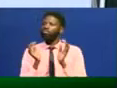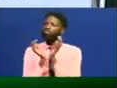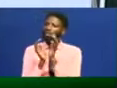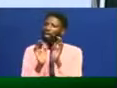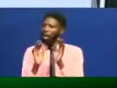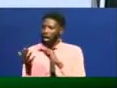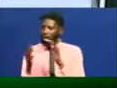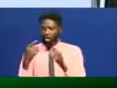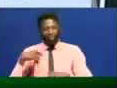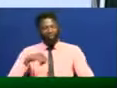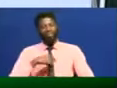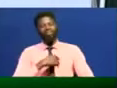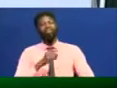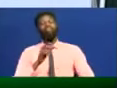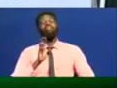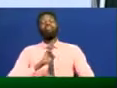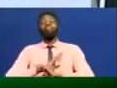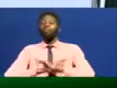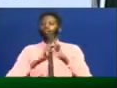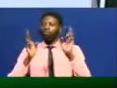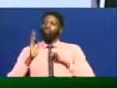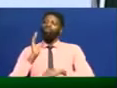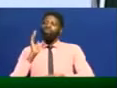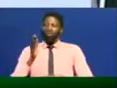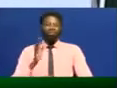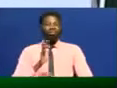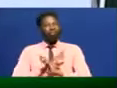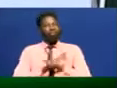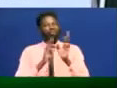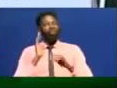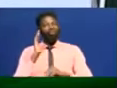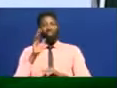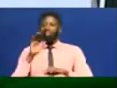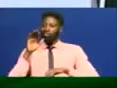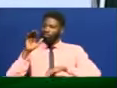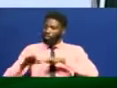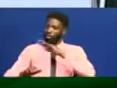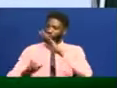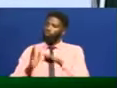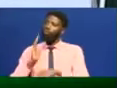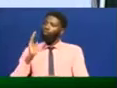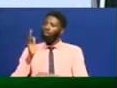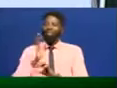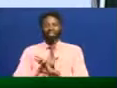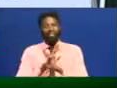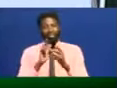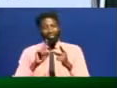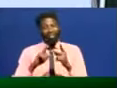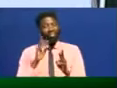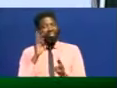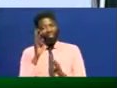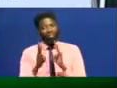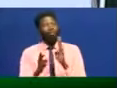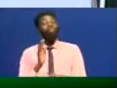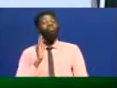will be ready. Our facilities will be ready. Nyayo will be ready. Kasarani will be